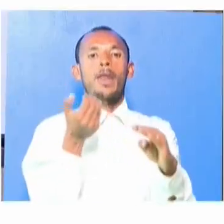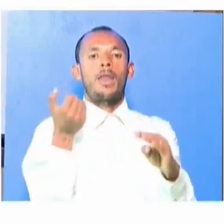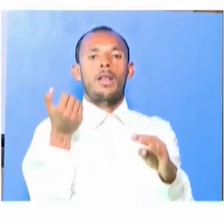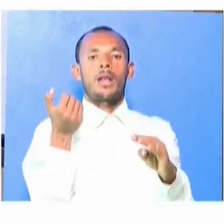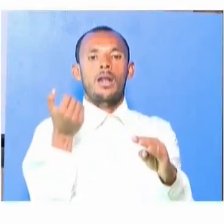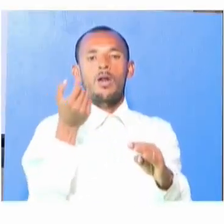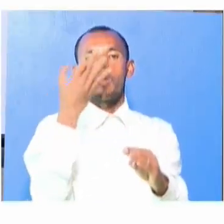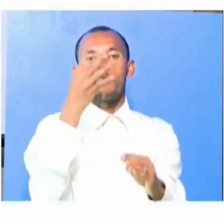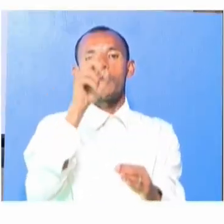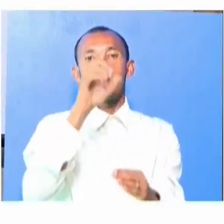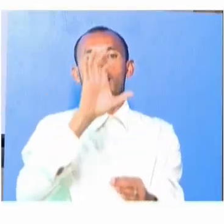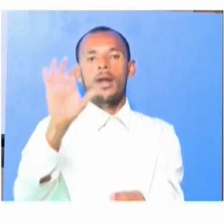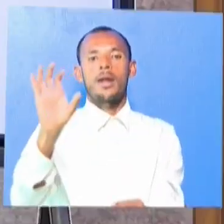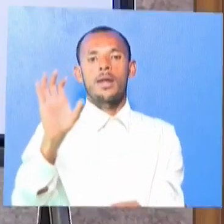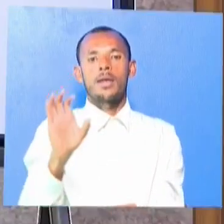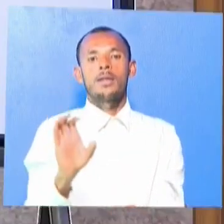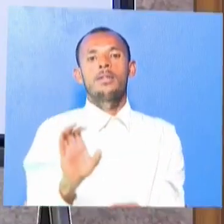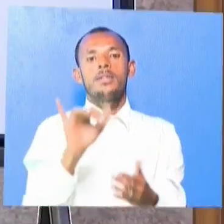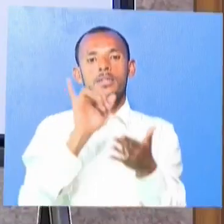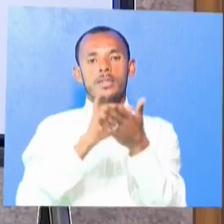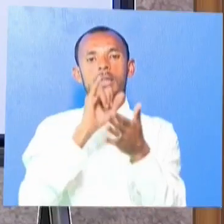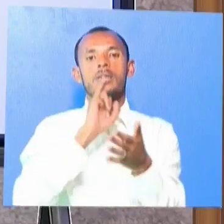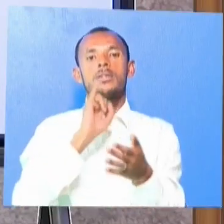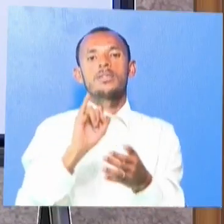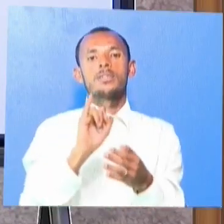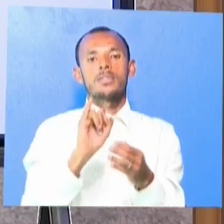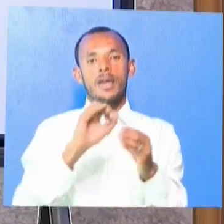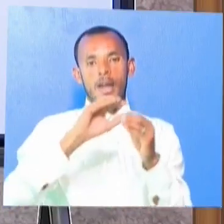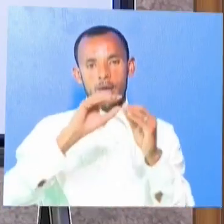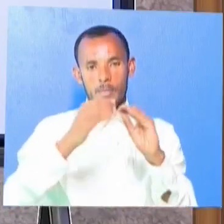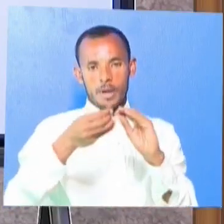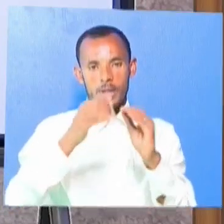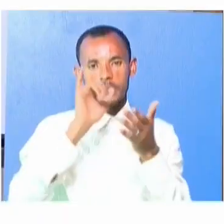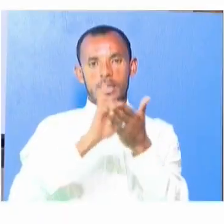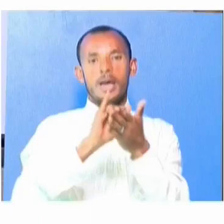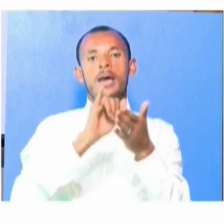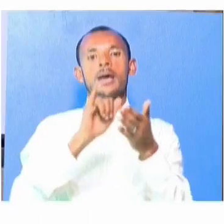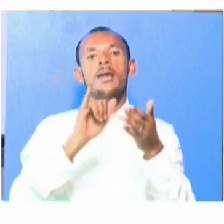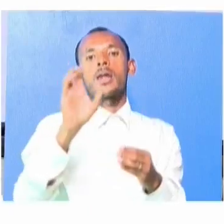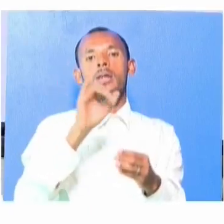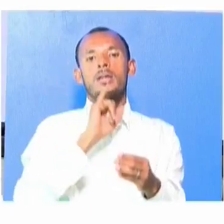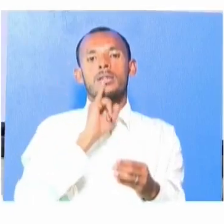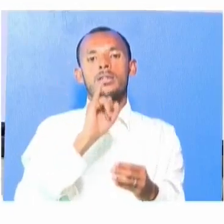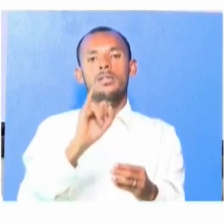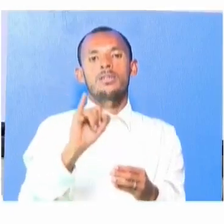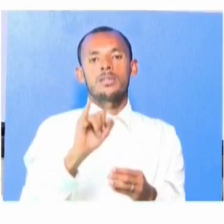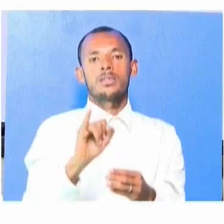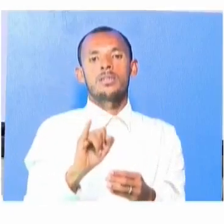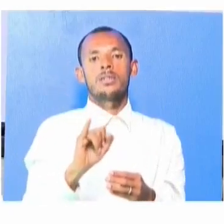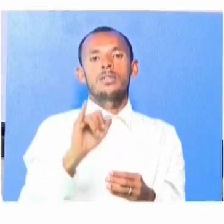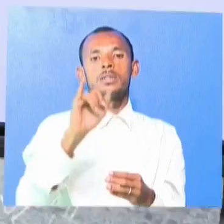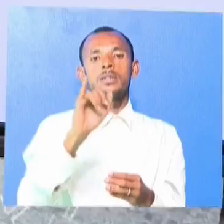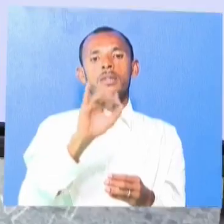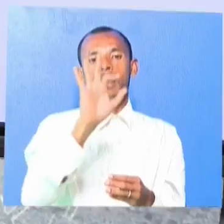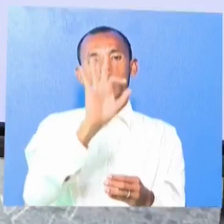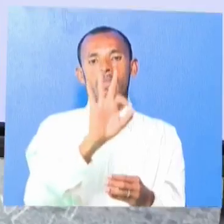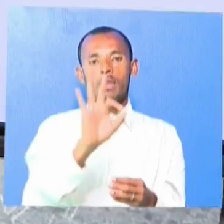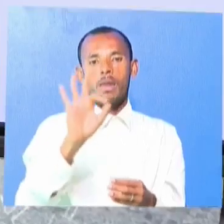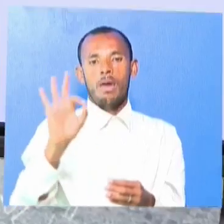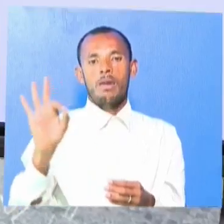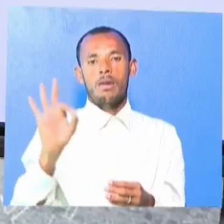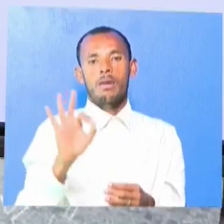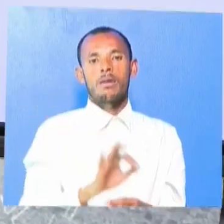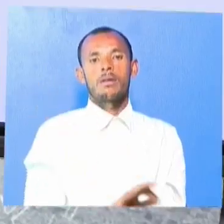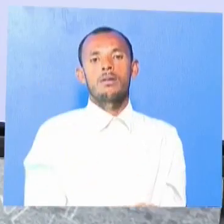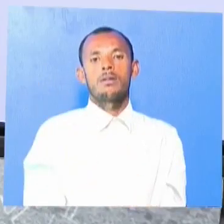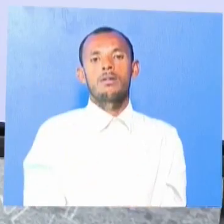of 100, that is, a number that comes before 100 is this,